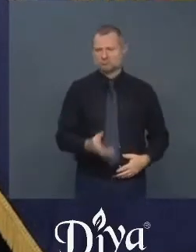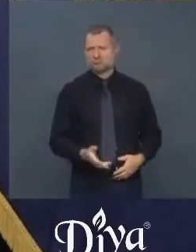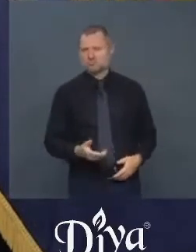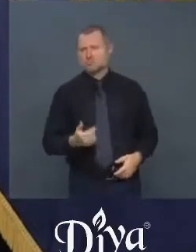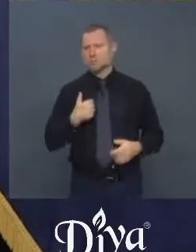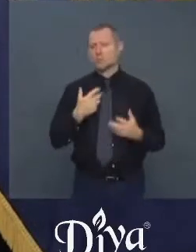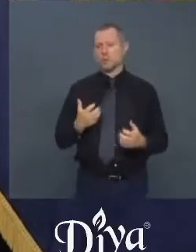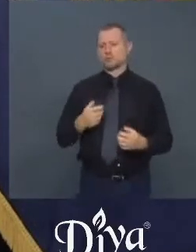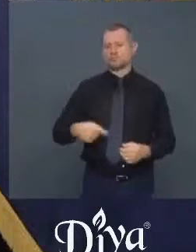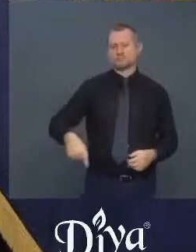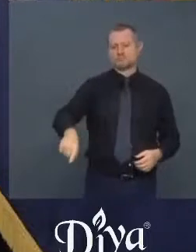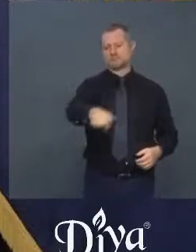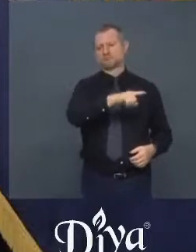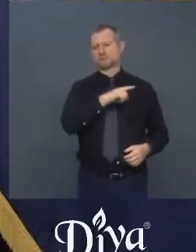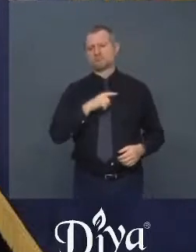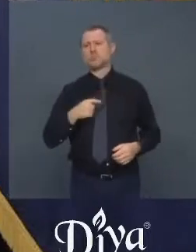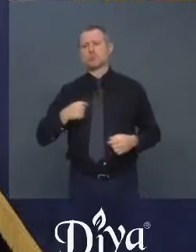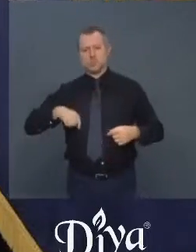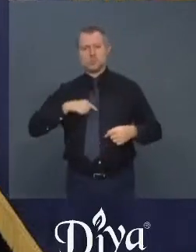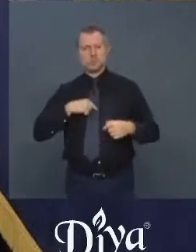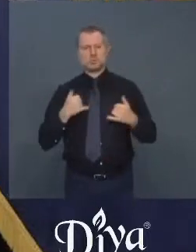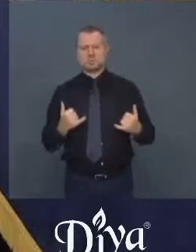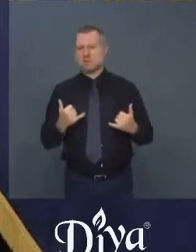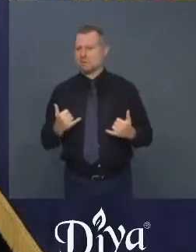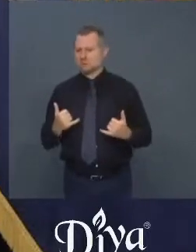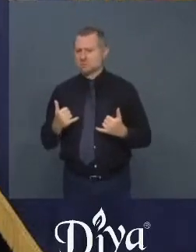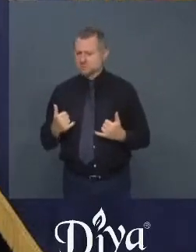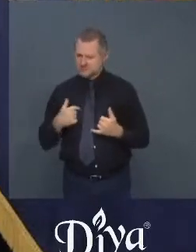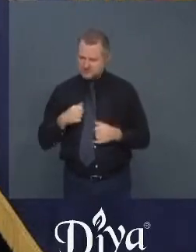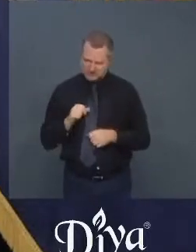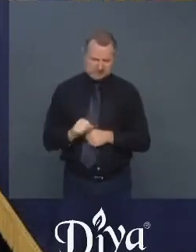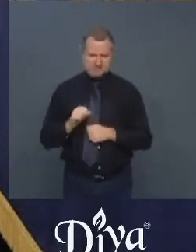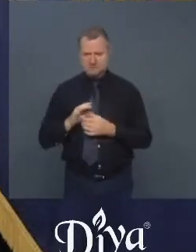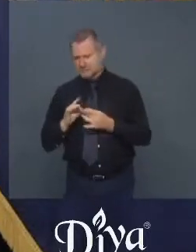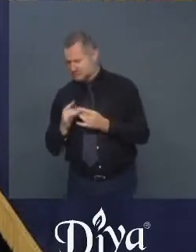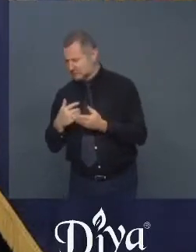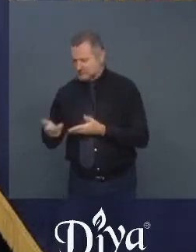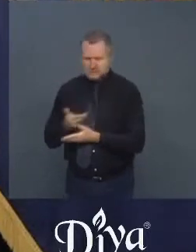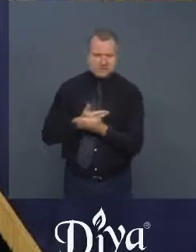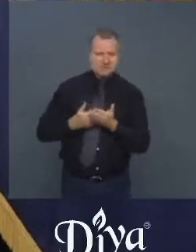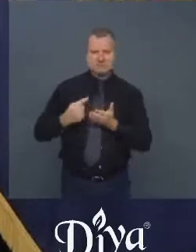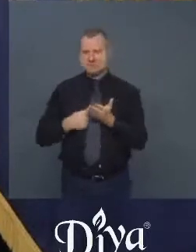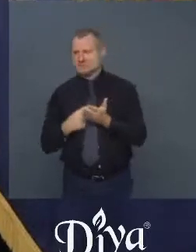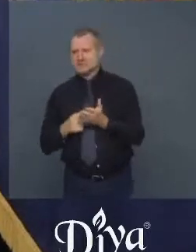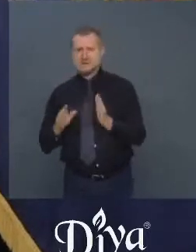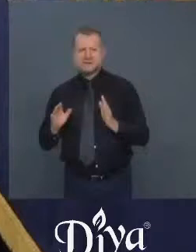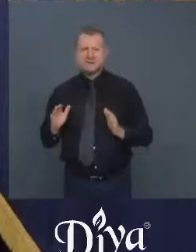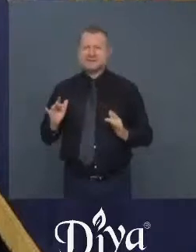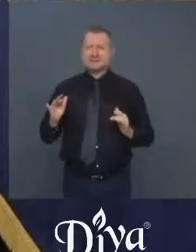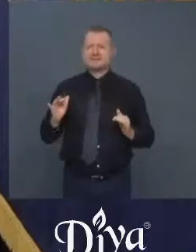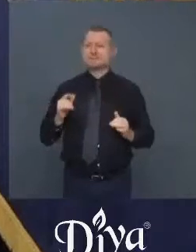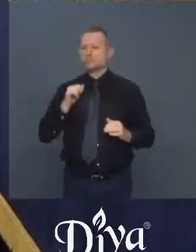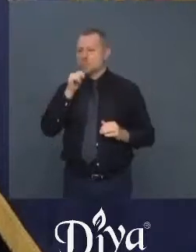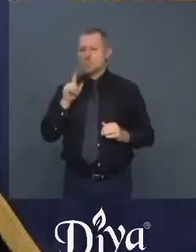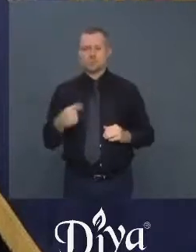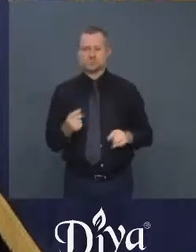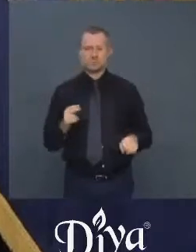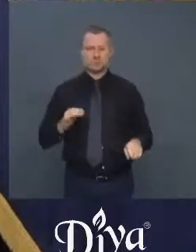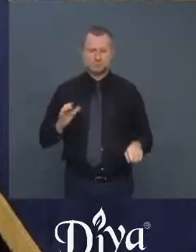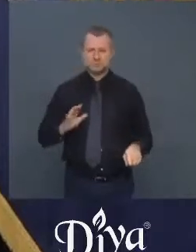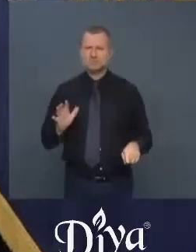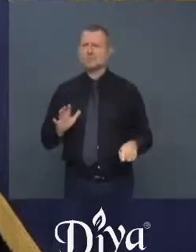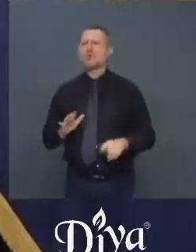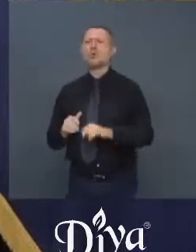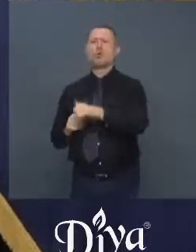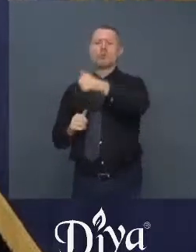know we are addressing them. We understand what's going on with crime. It's not a New York City problem, but it has to be resolved.